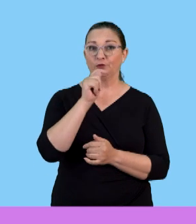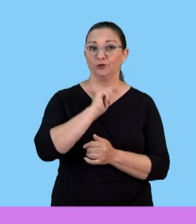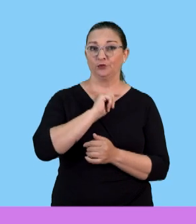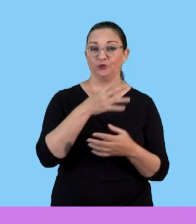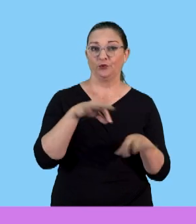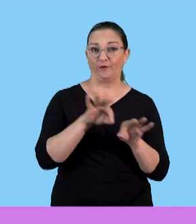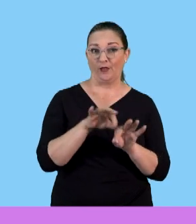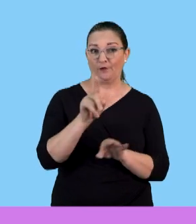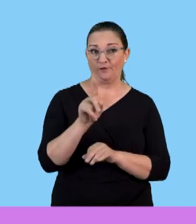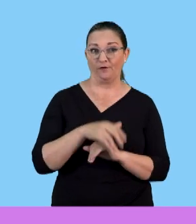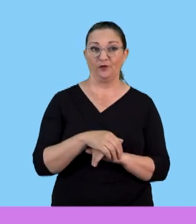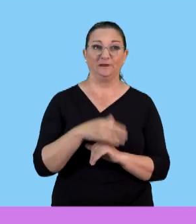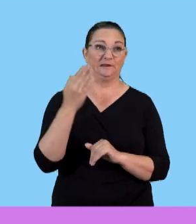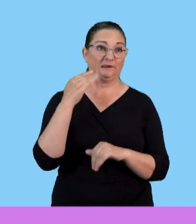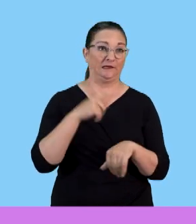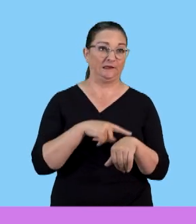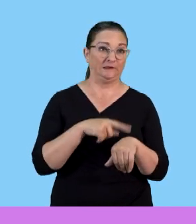values there, which is the airtime